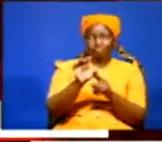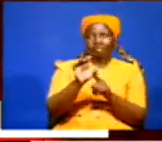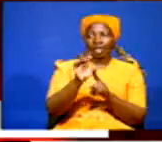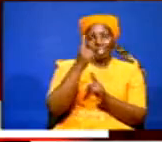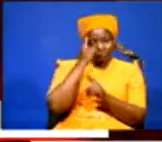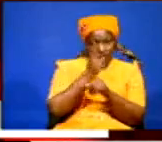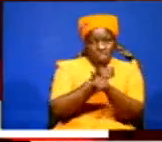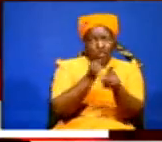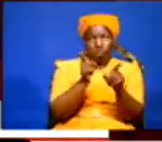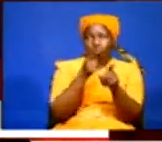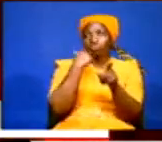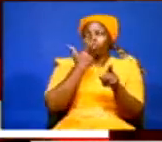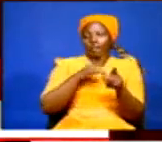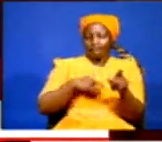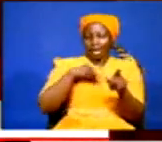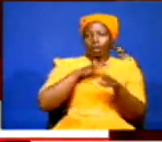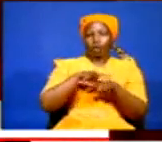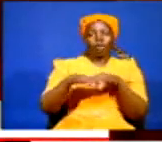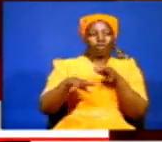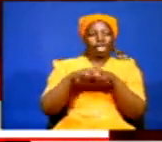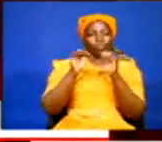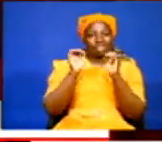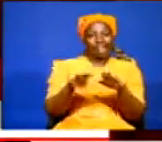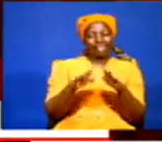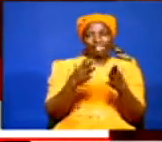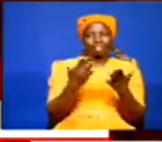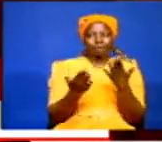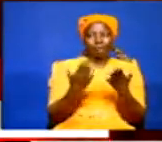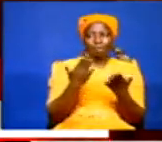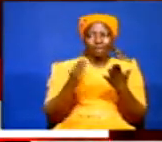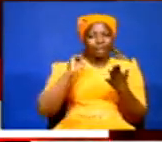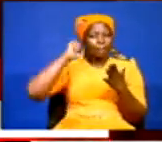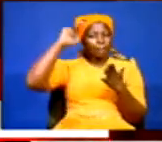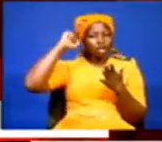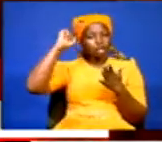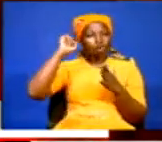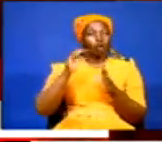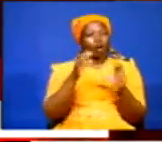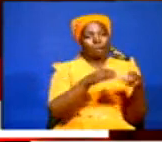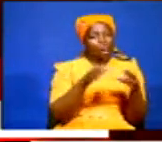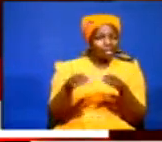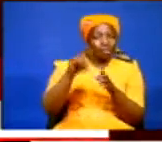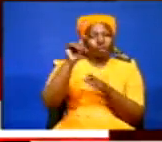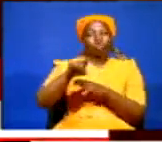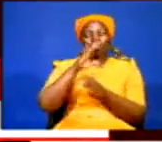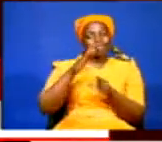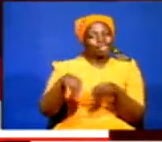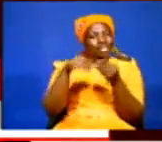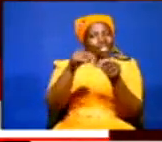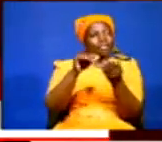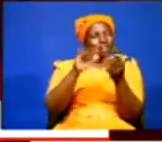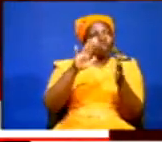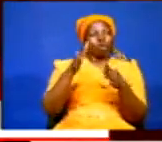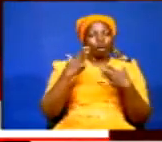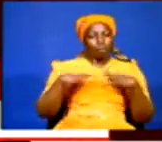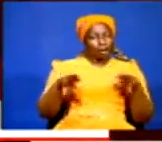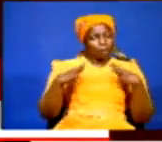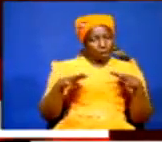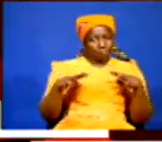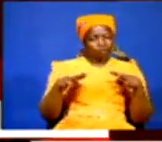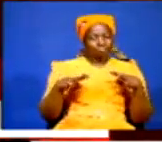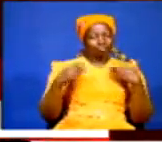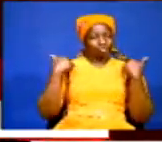who are uncomfortable that probably political parties should be given more people and that kind of argument, let me tell